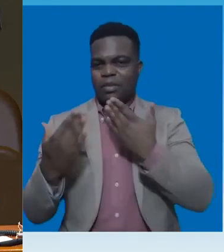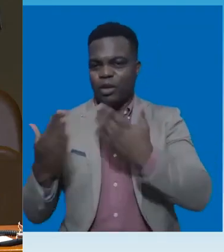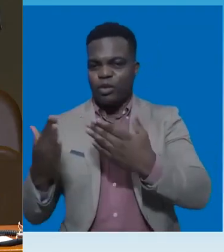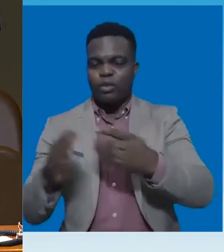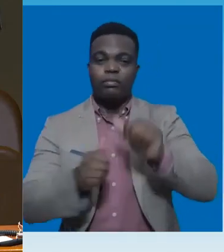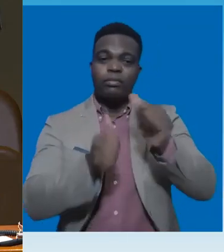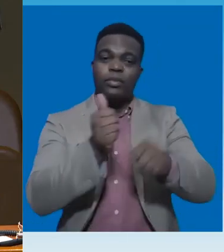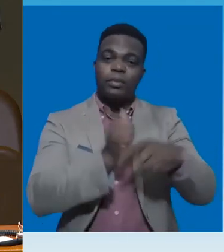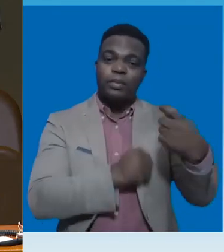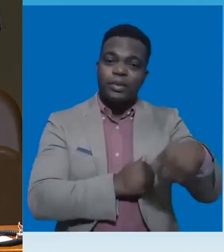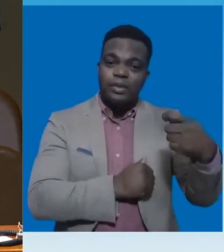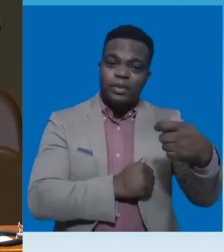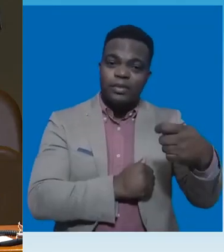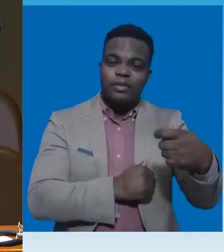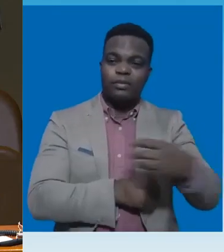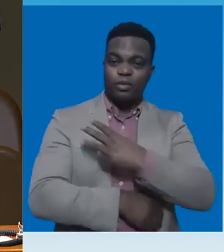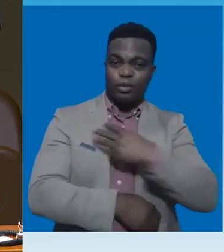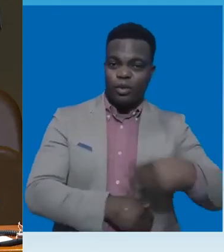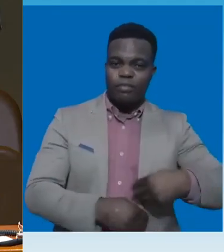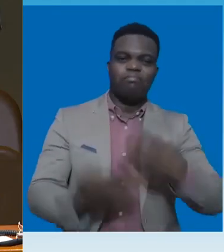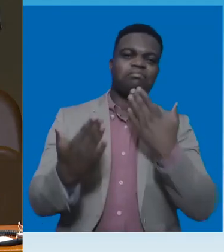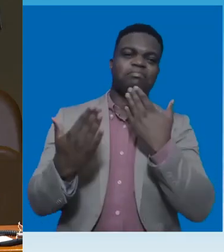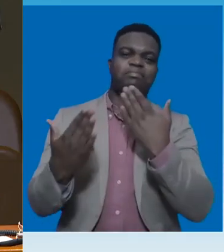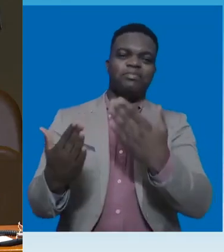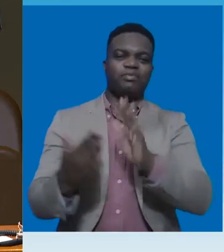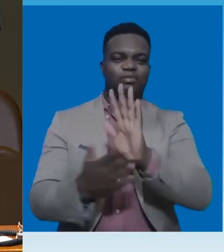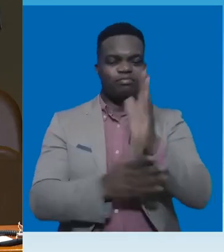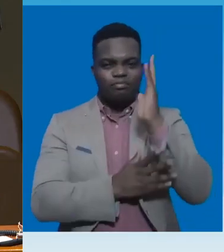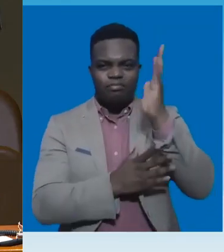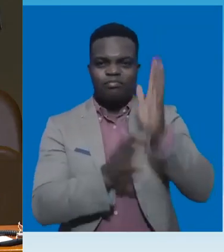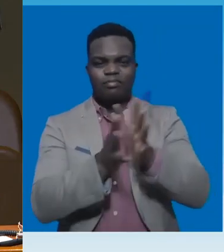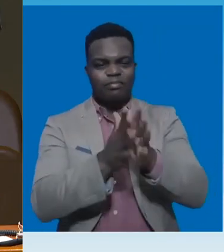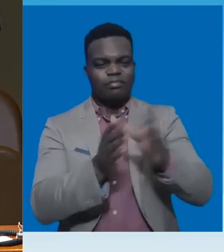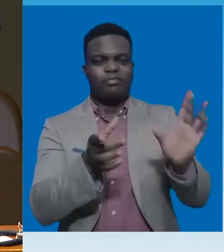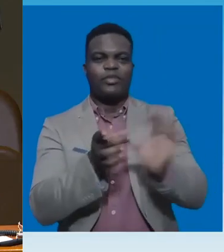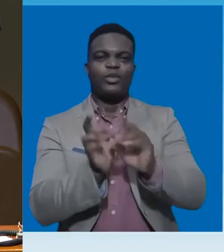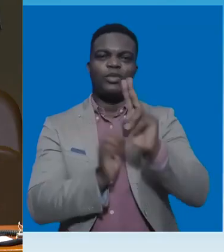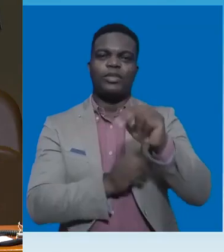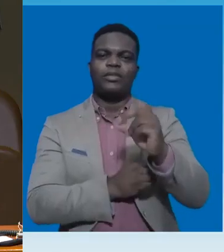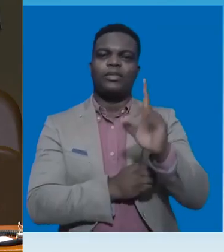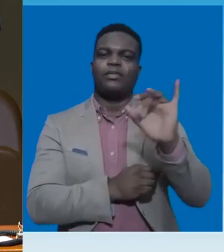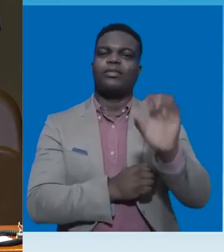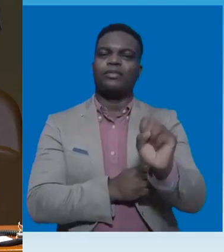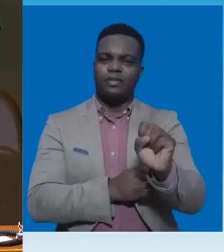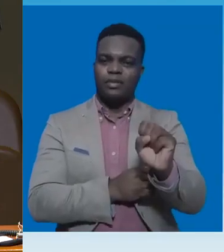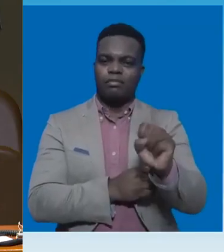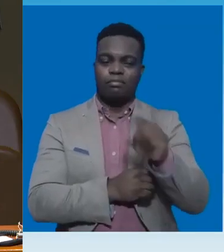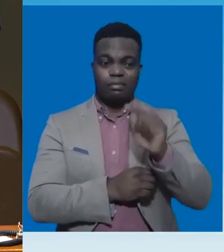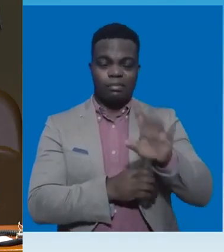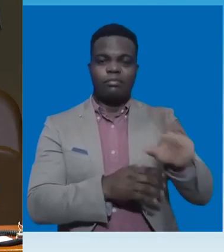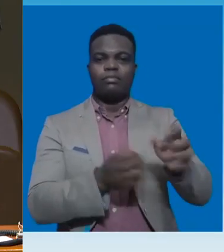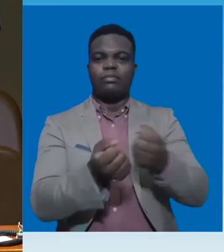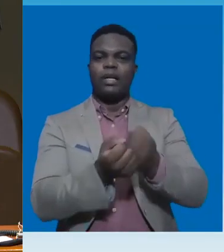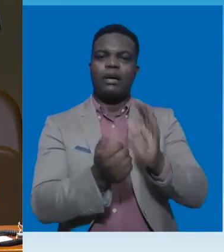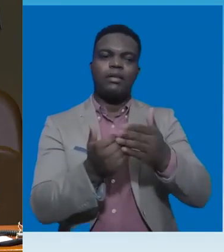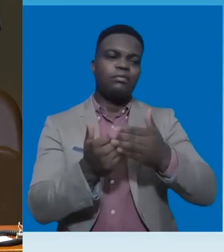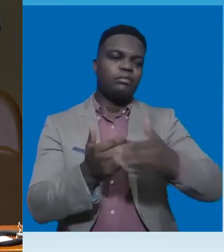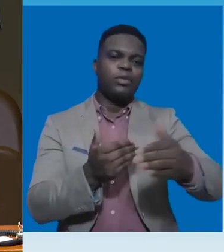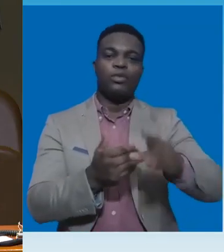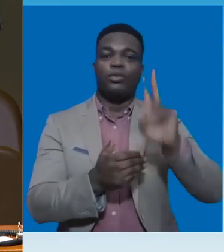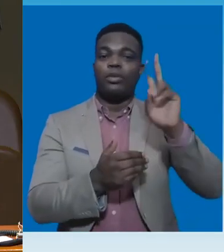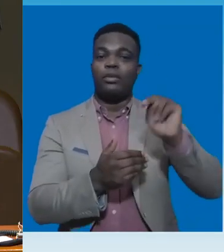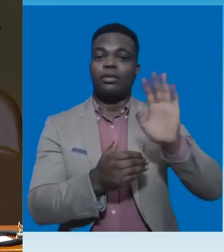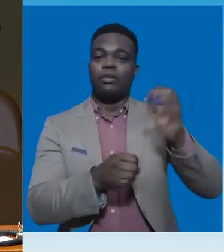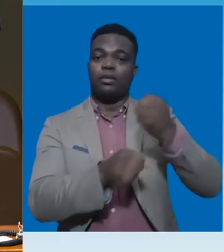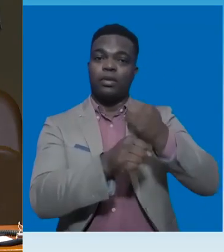inclusion across the UN system and beyond. Your reflections highlighted both the opportunities and the practical